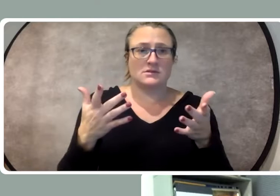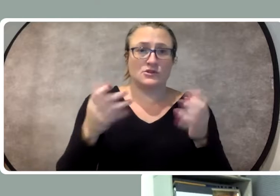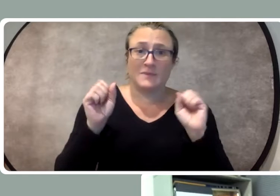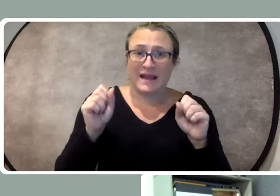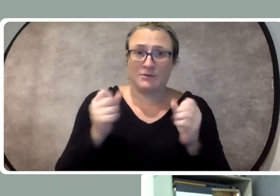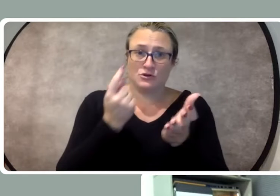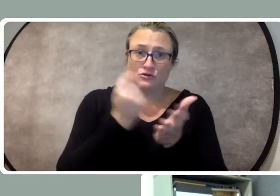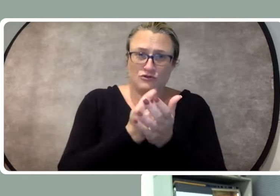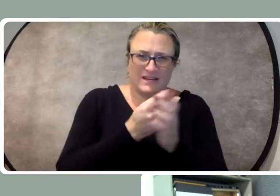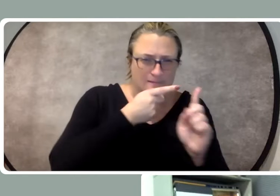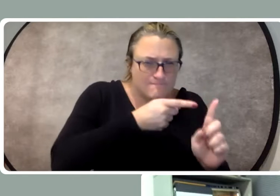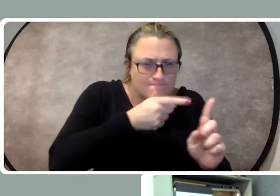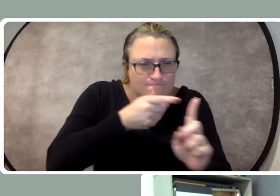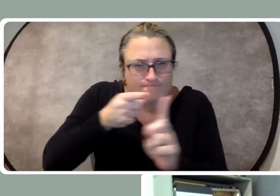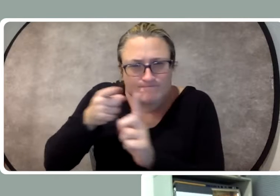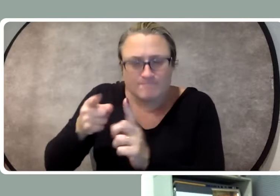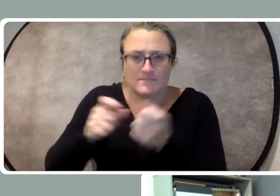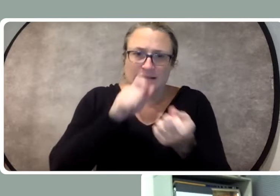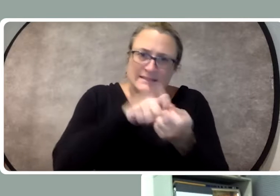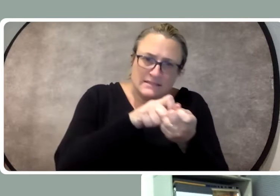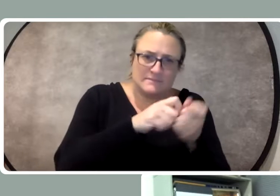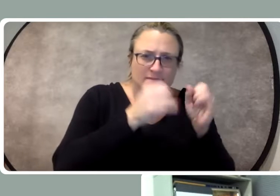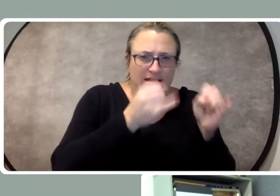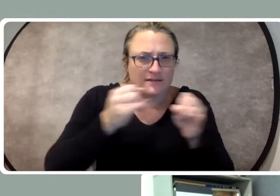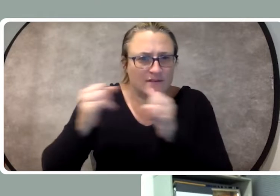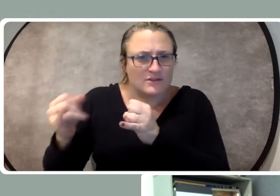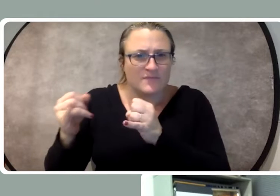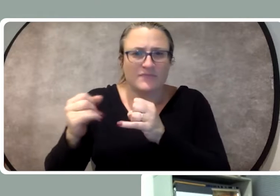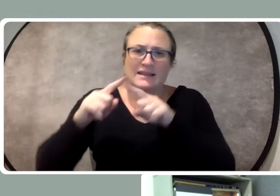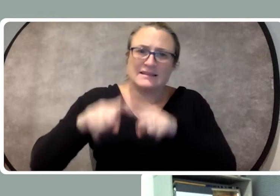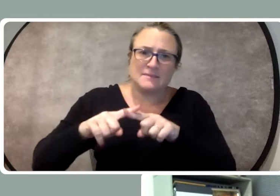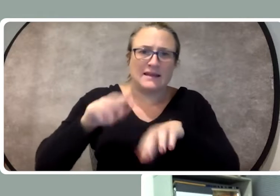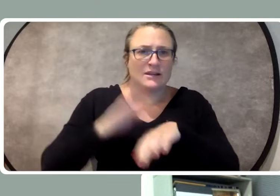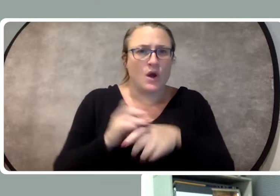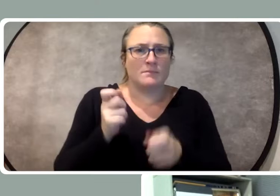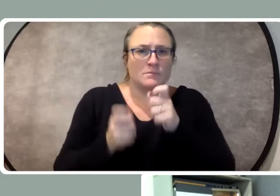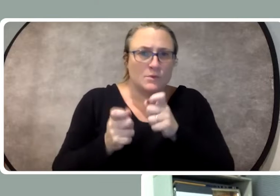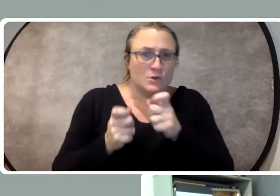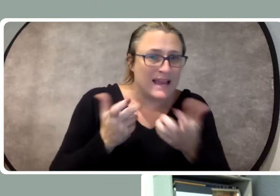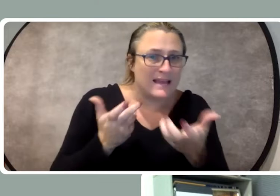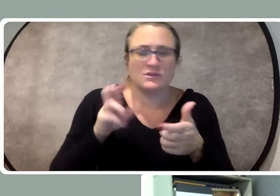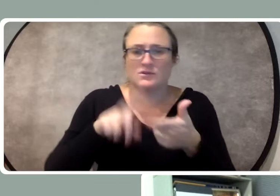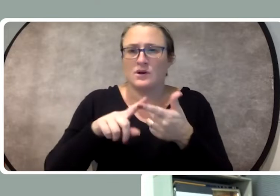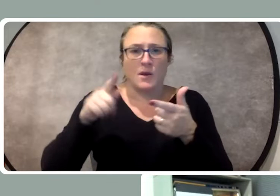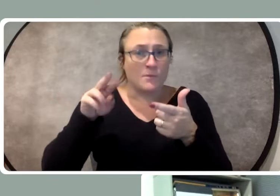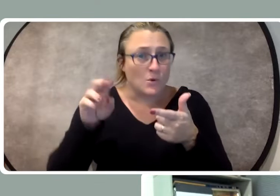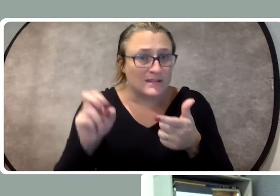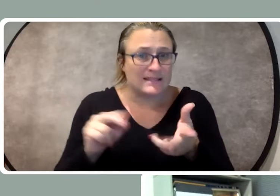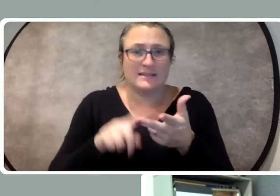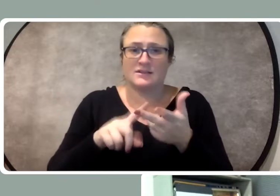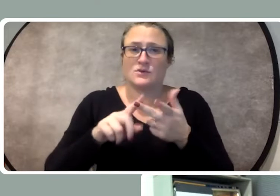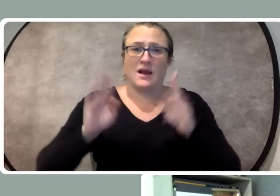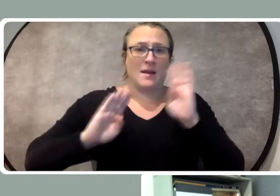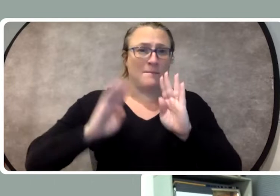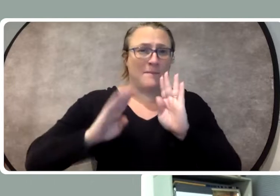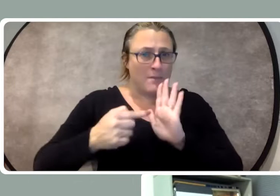very individualized fashion, depending on what proteins or mutations or biomarkers their triple negative breast